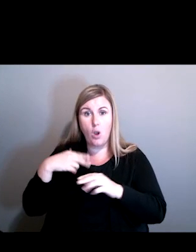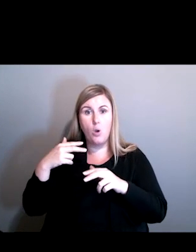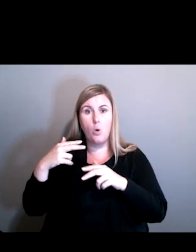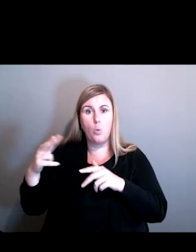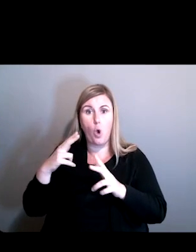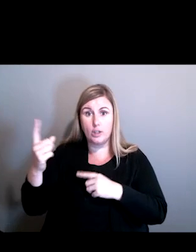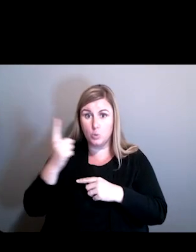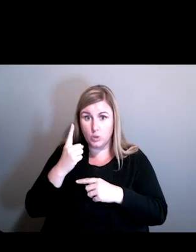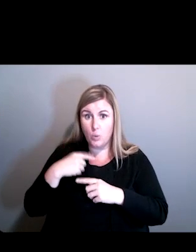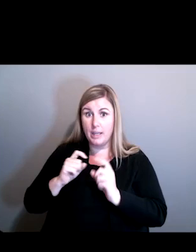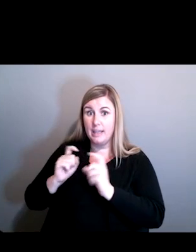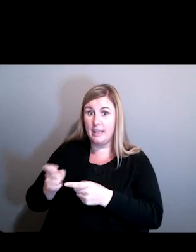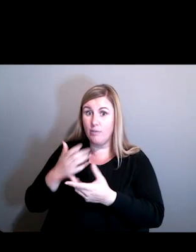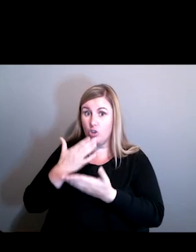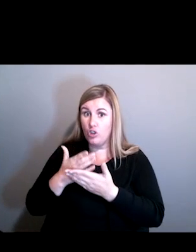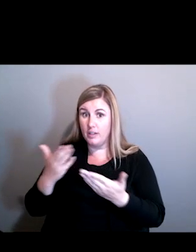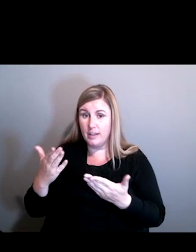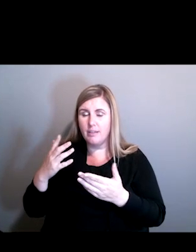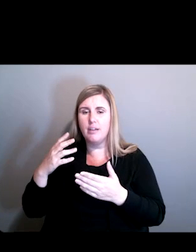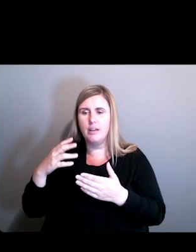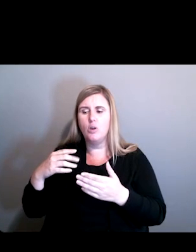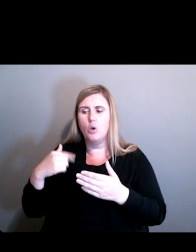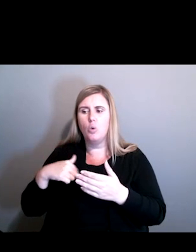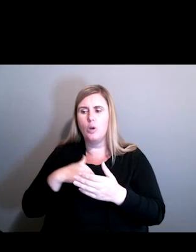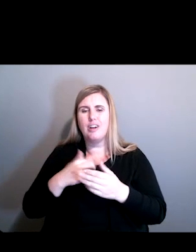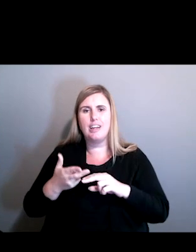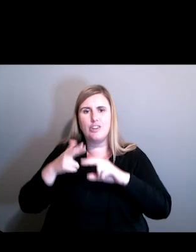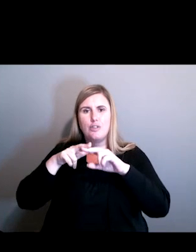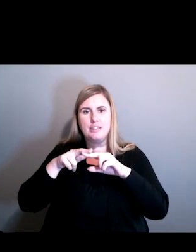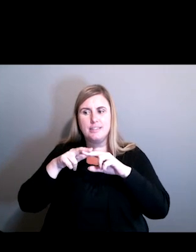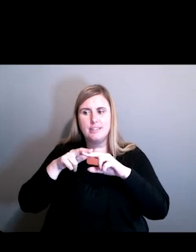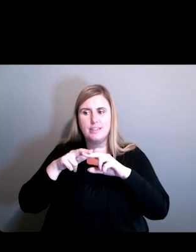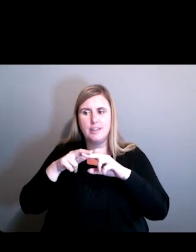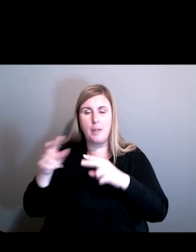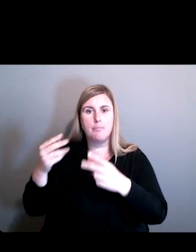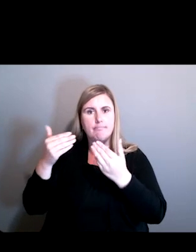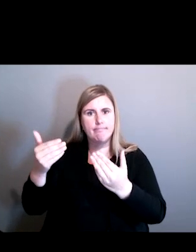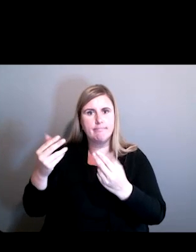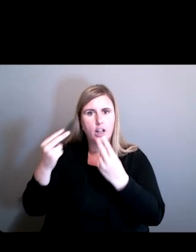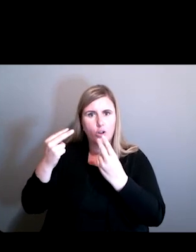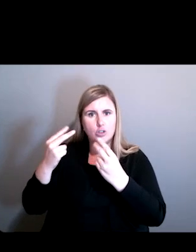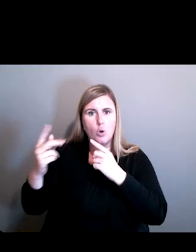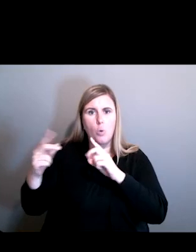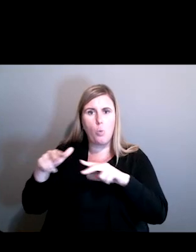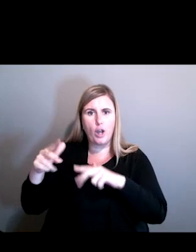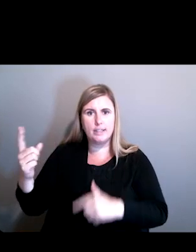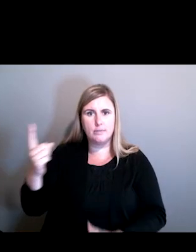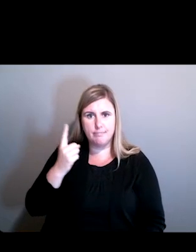walking towards us, and then we give them good things, what we're increasing is them looking at us, are walking towards